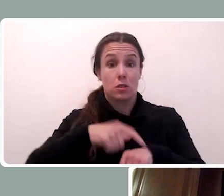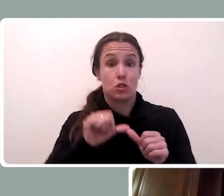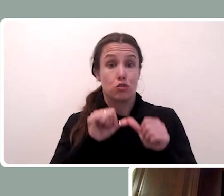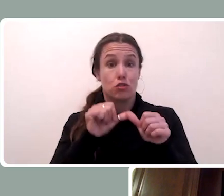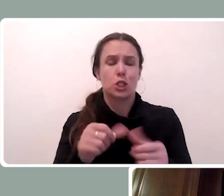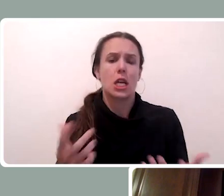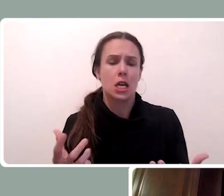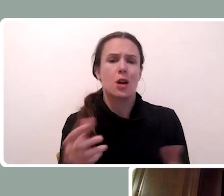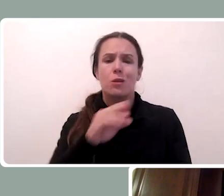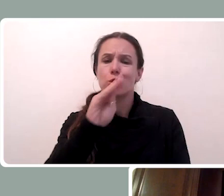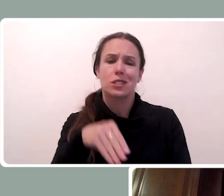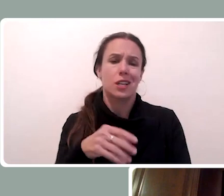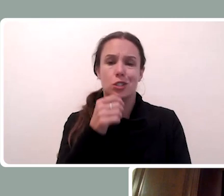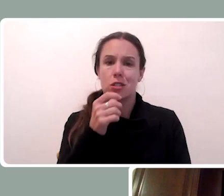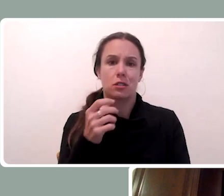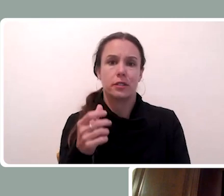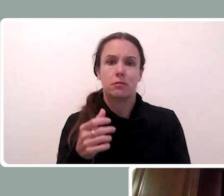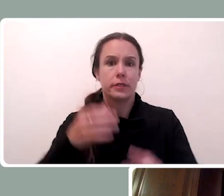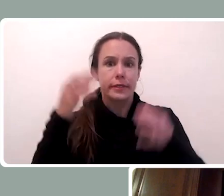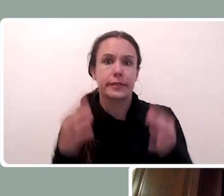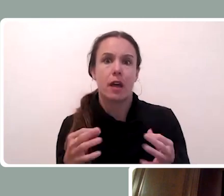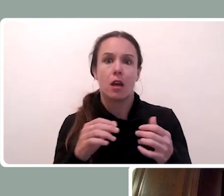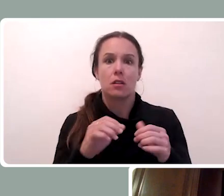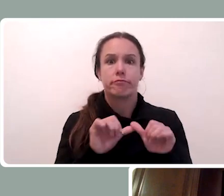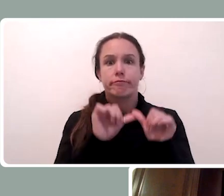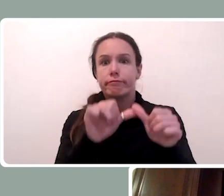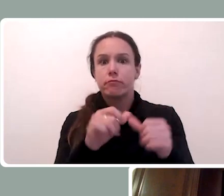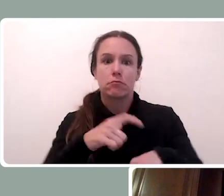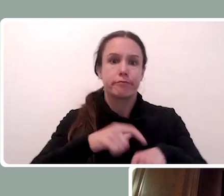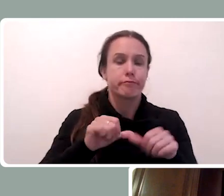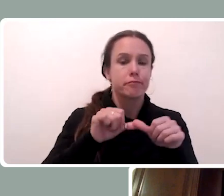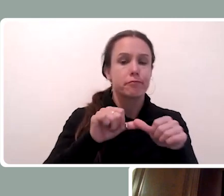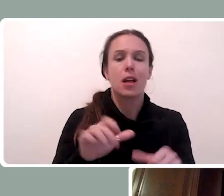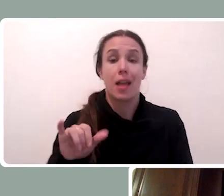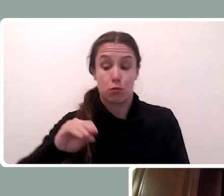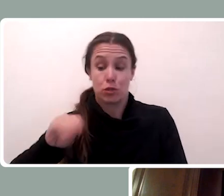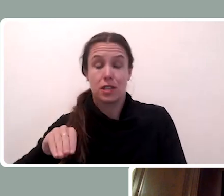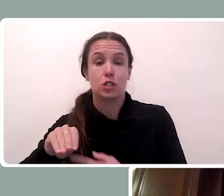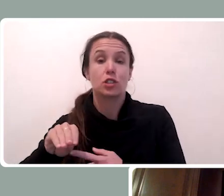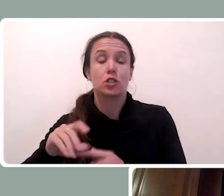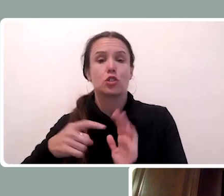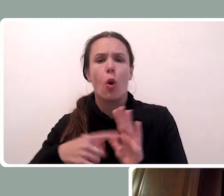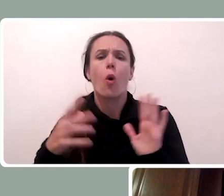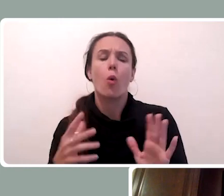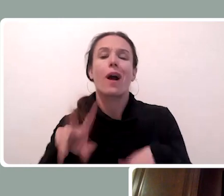The percentage doesn't really decide the duration. The percentage tells us to, okay, what kind of molecular test we would order.